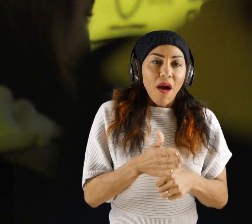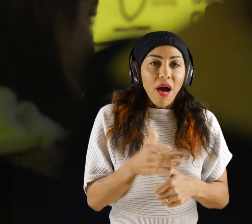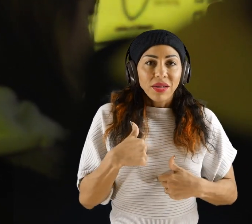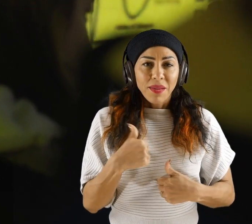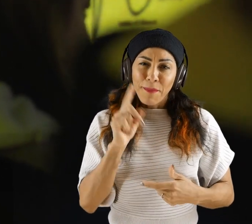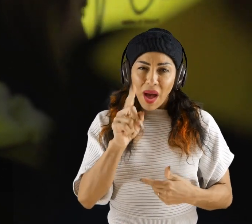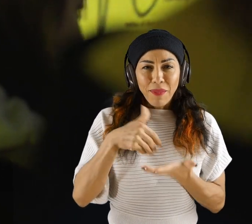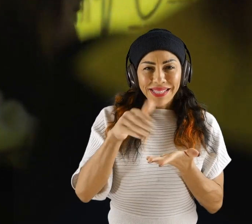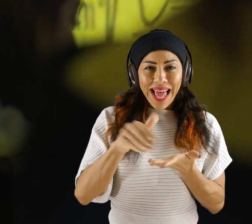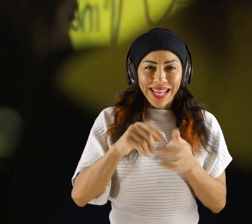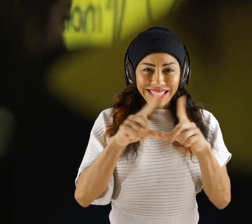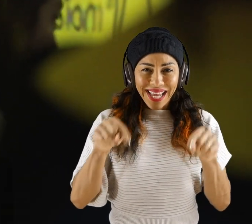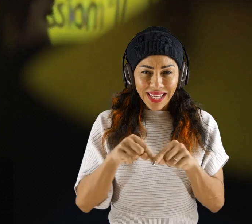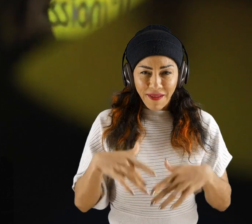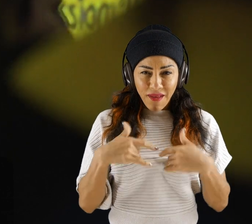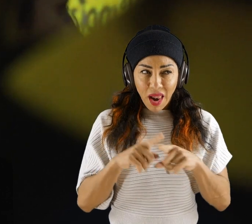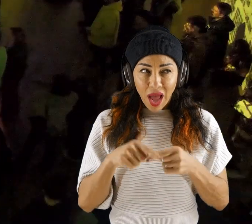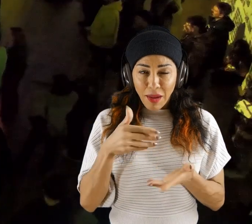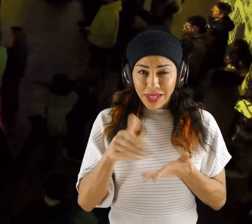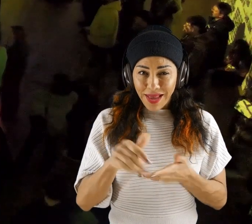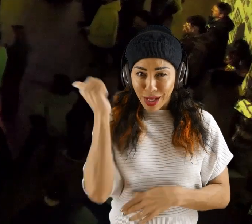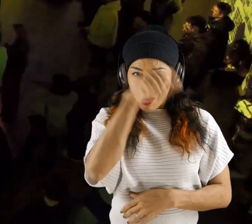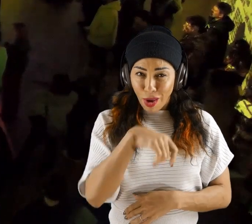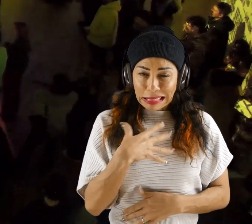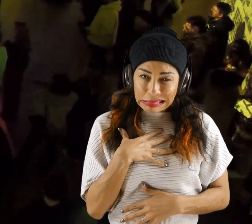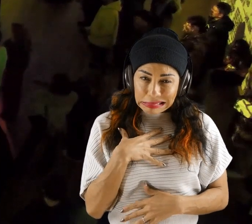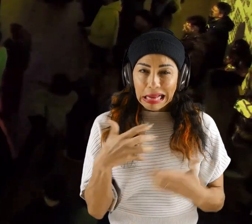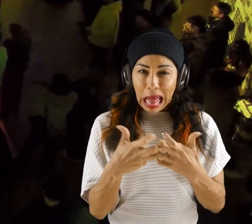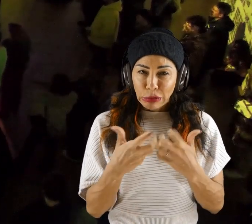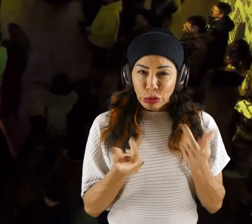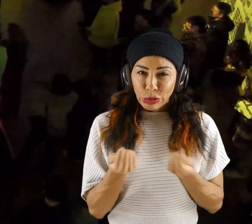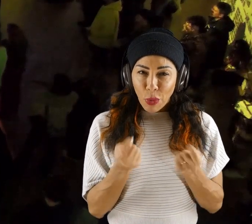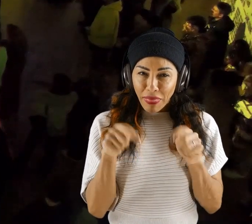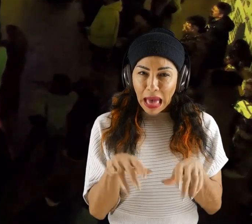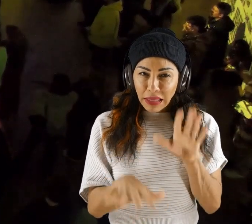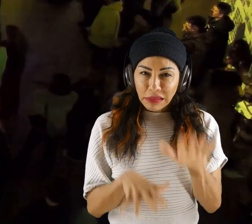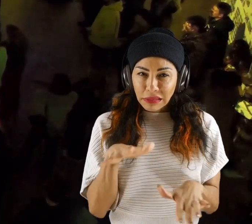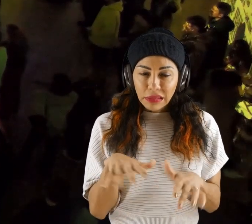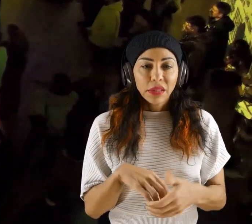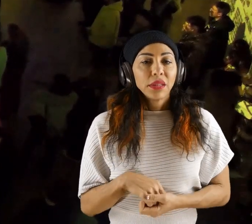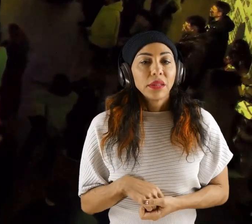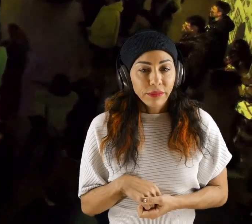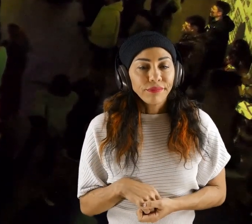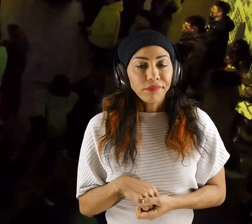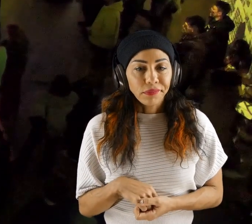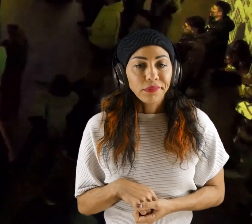way. So, like, how do you deal with that? I think what I meant by